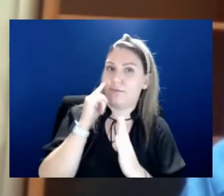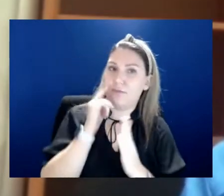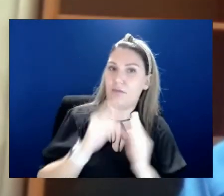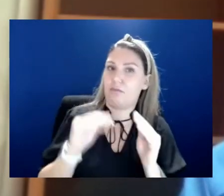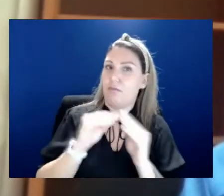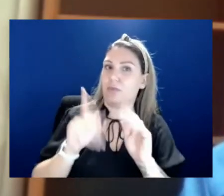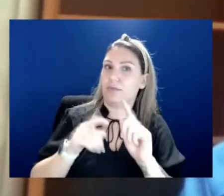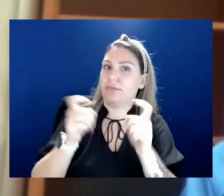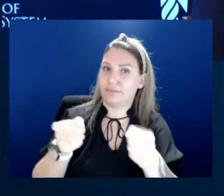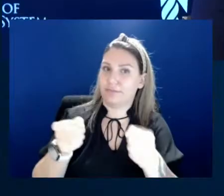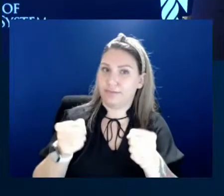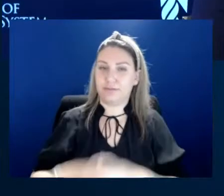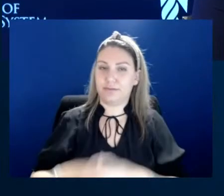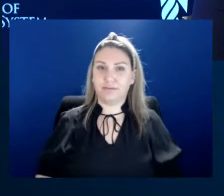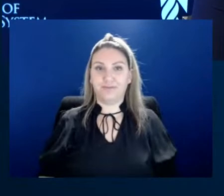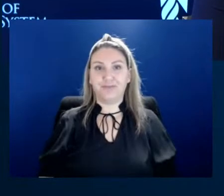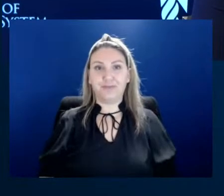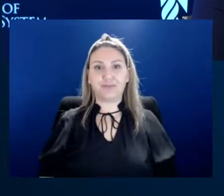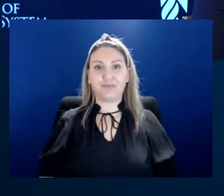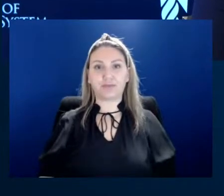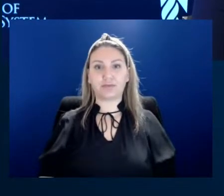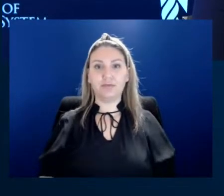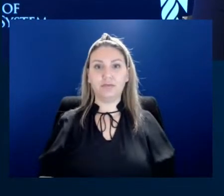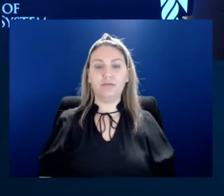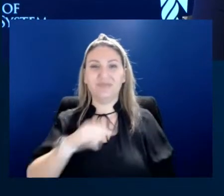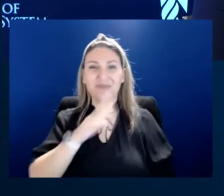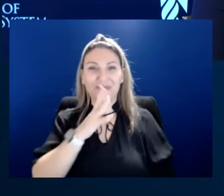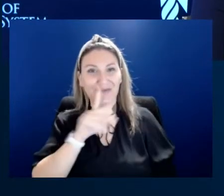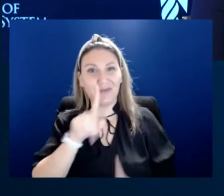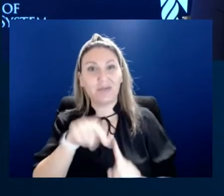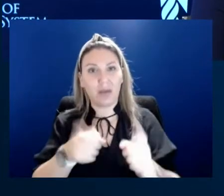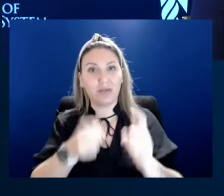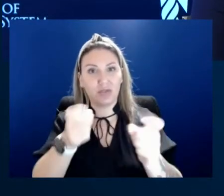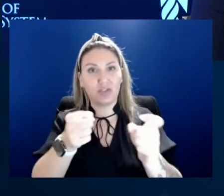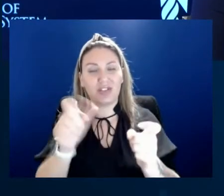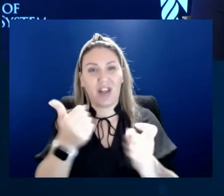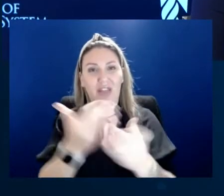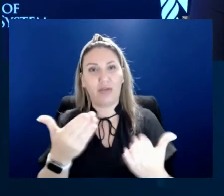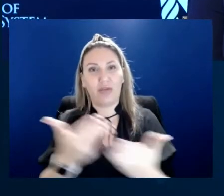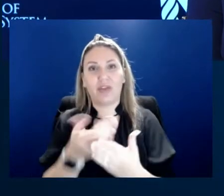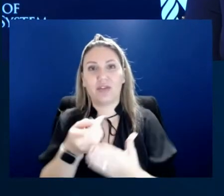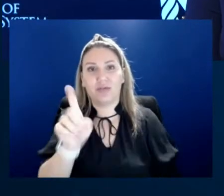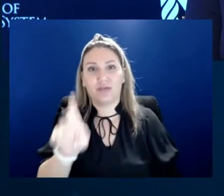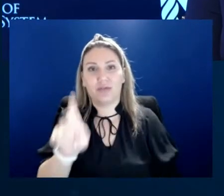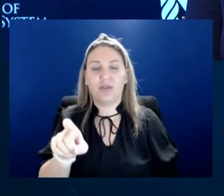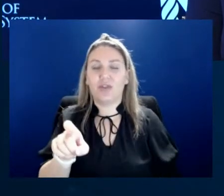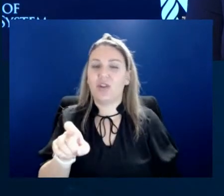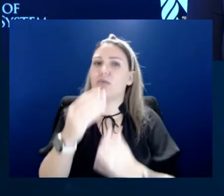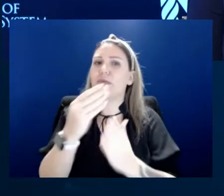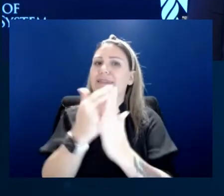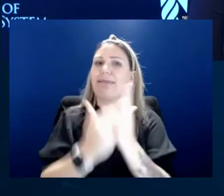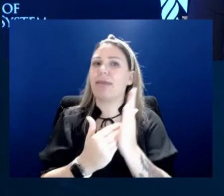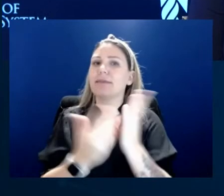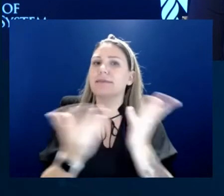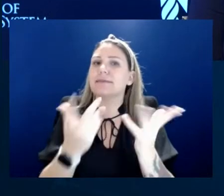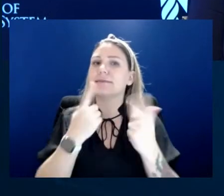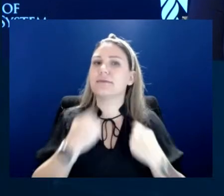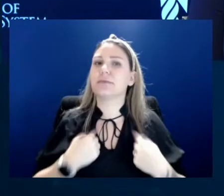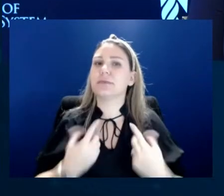of them. Well, let's talk about donations and other things that you need. Give us the list.